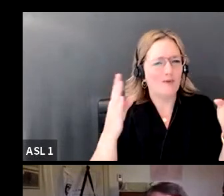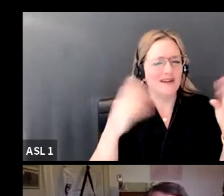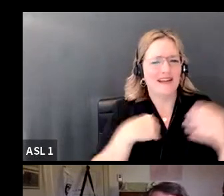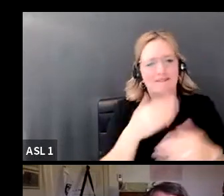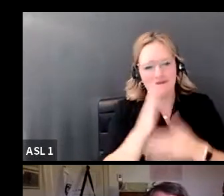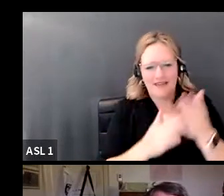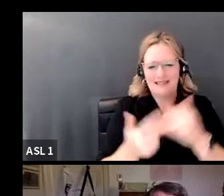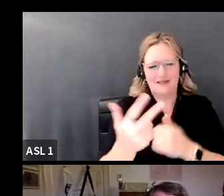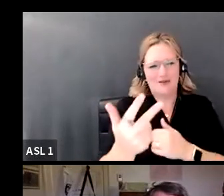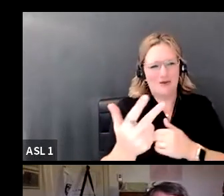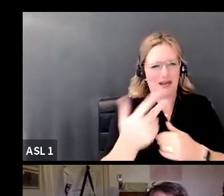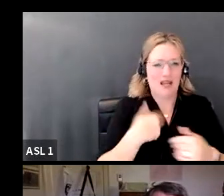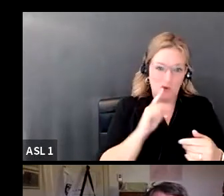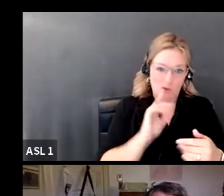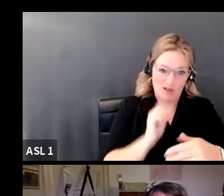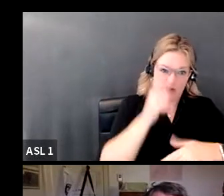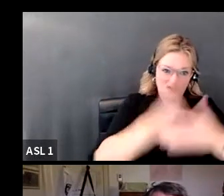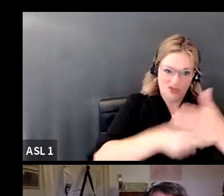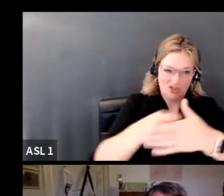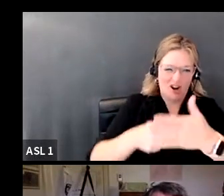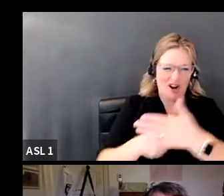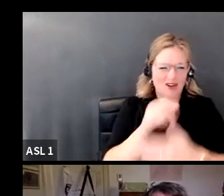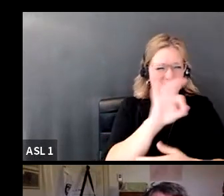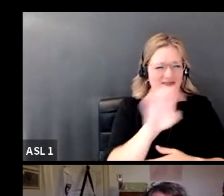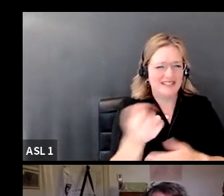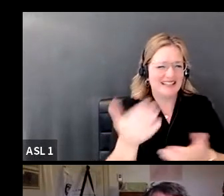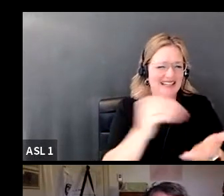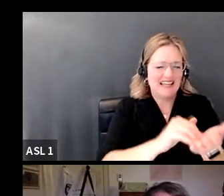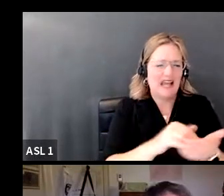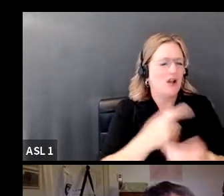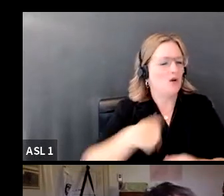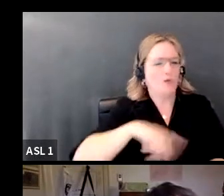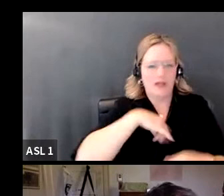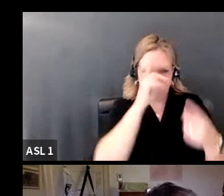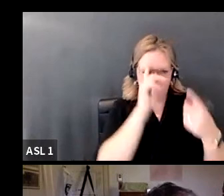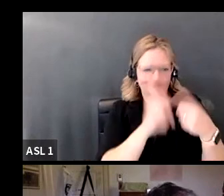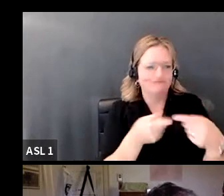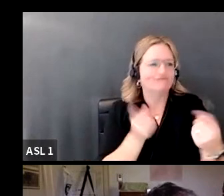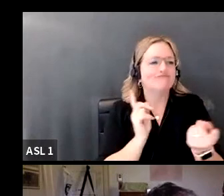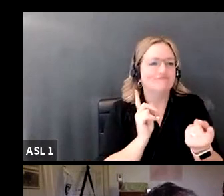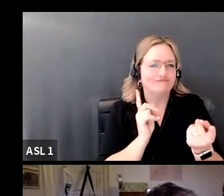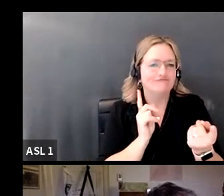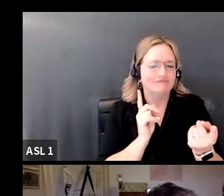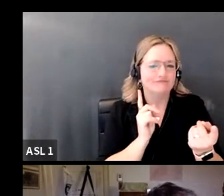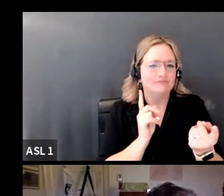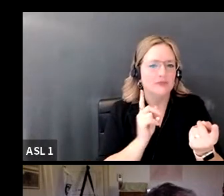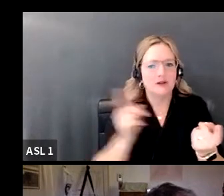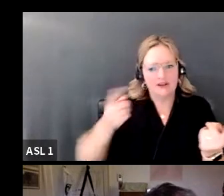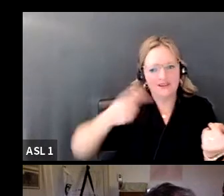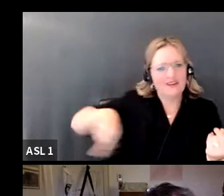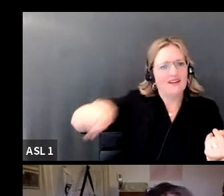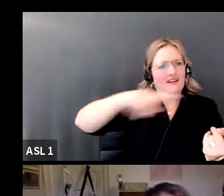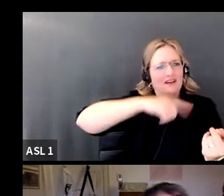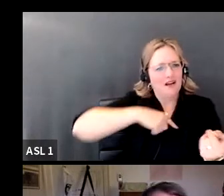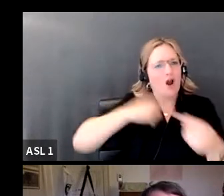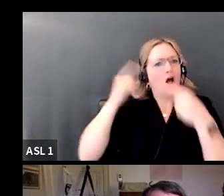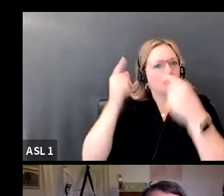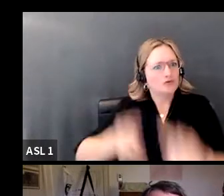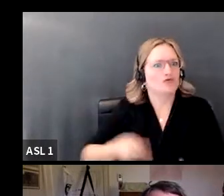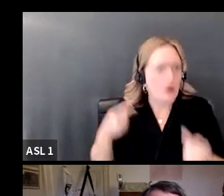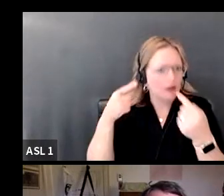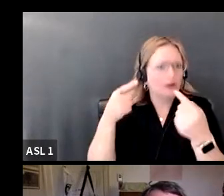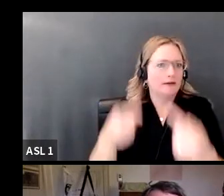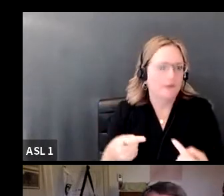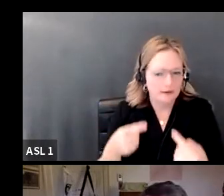2022 will be a very difficult year for many not-for-profit organizations as they struggle to financially recover from the pandemic and